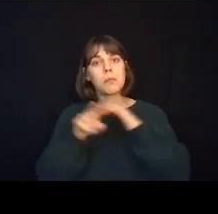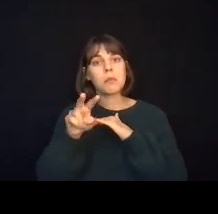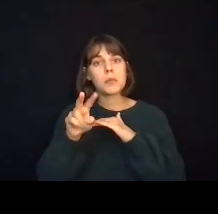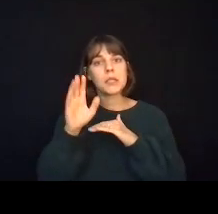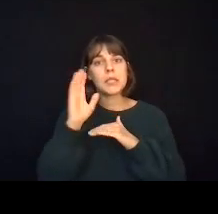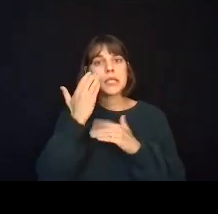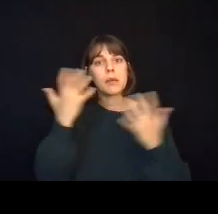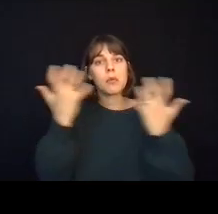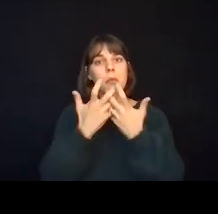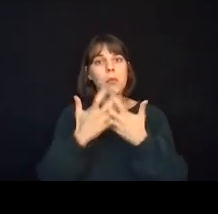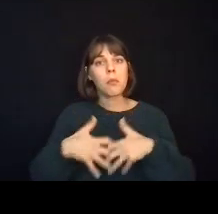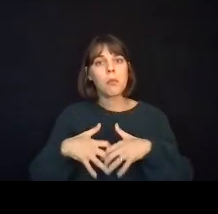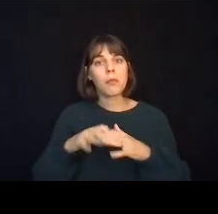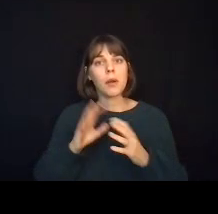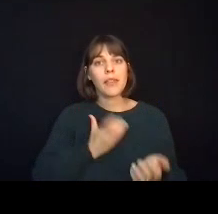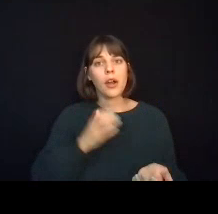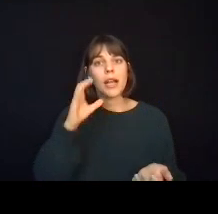estimates.